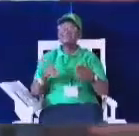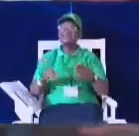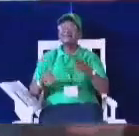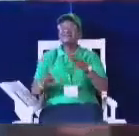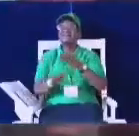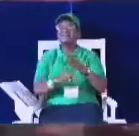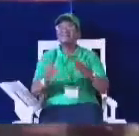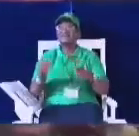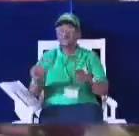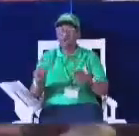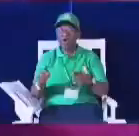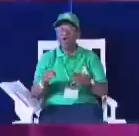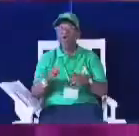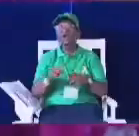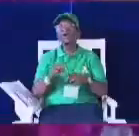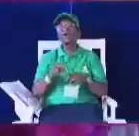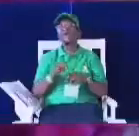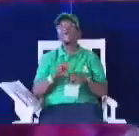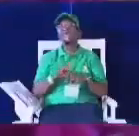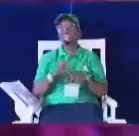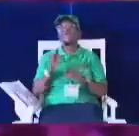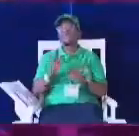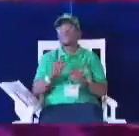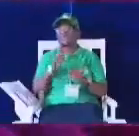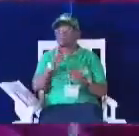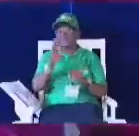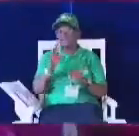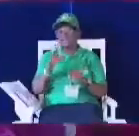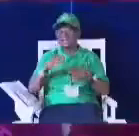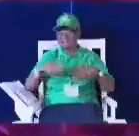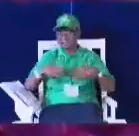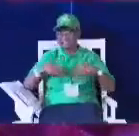absolutely whole. Behold,